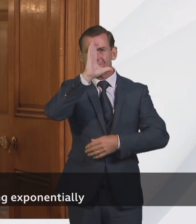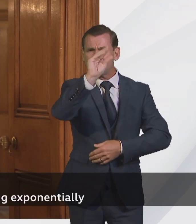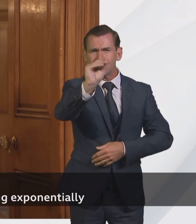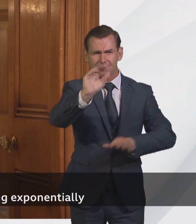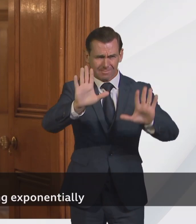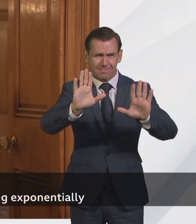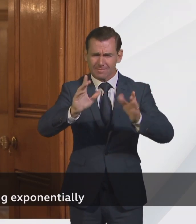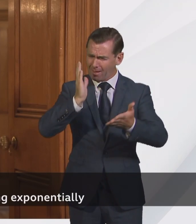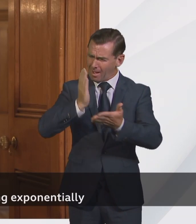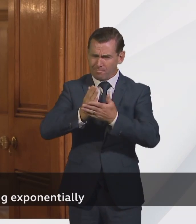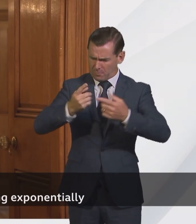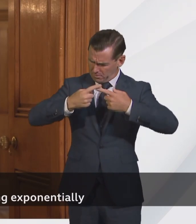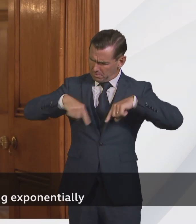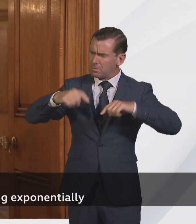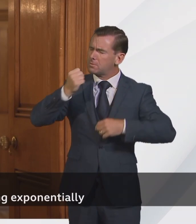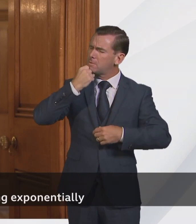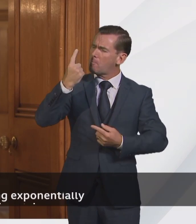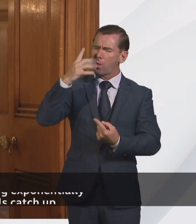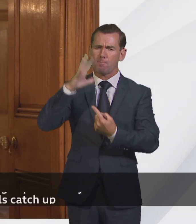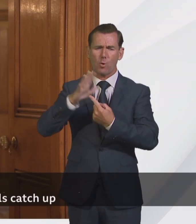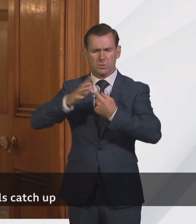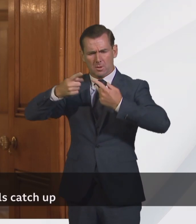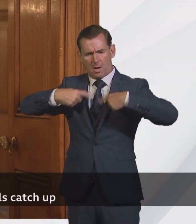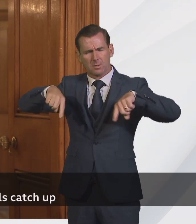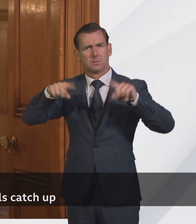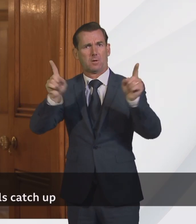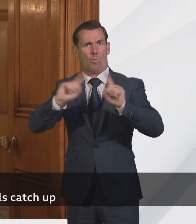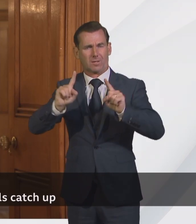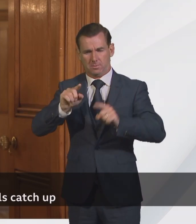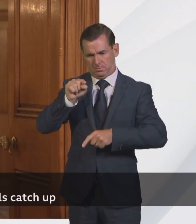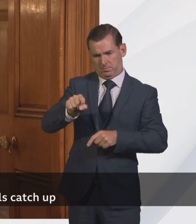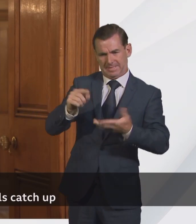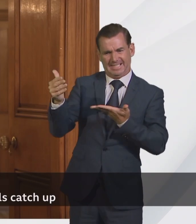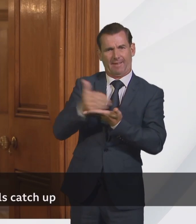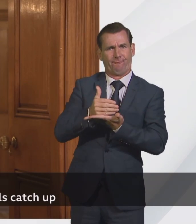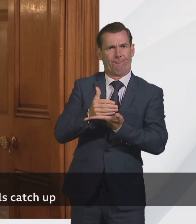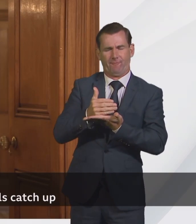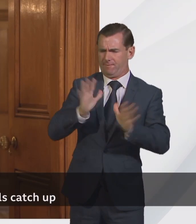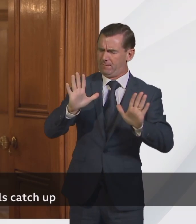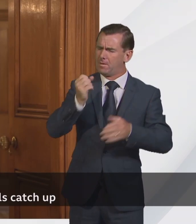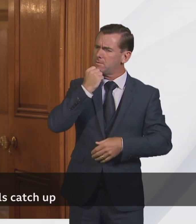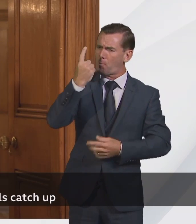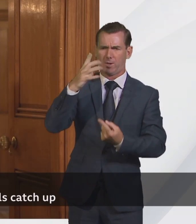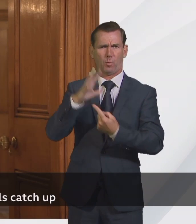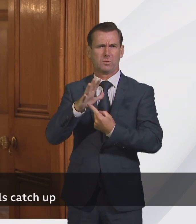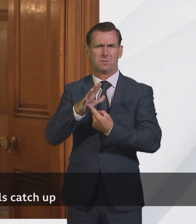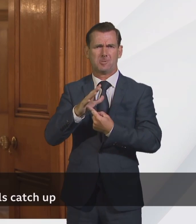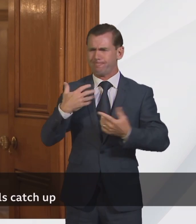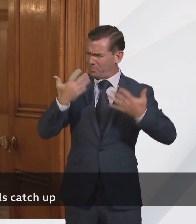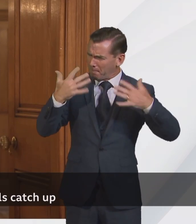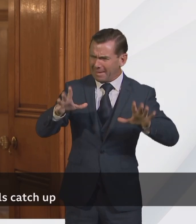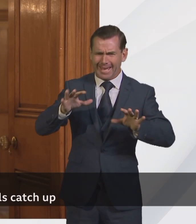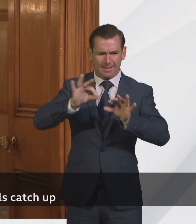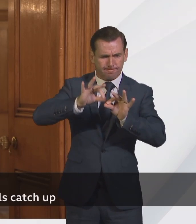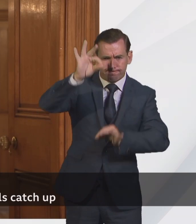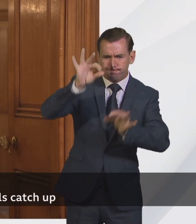children is the absolute top priority for every single one of us. We have put robust protective